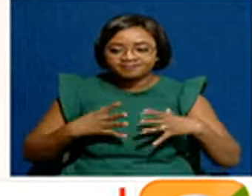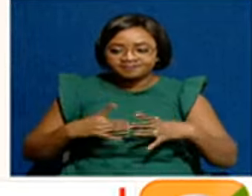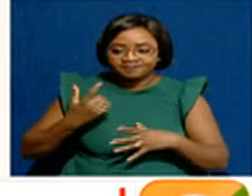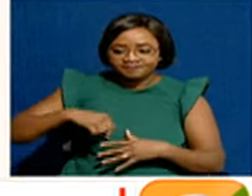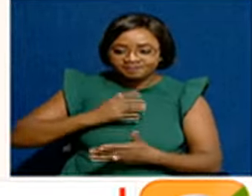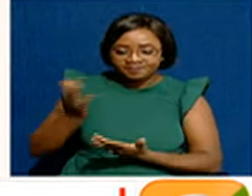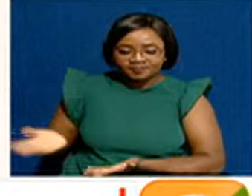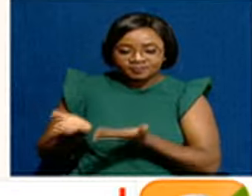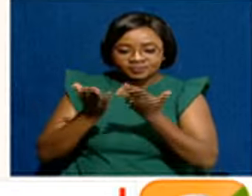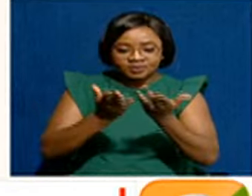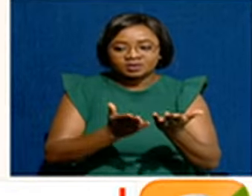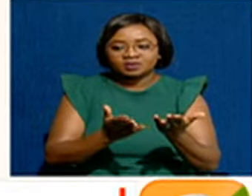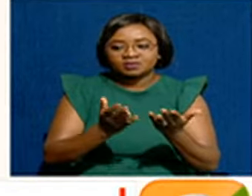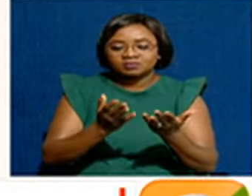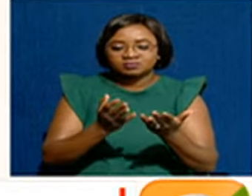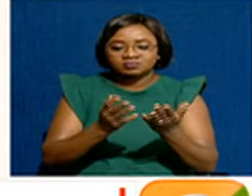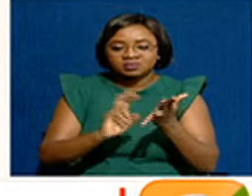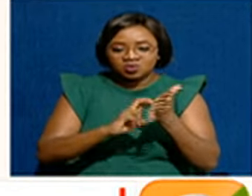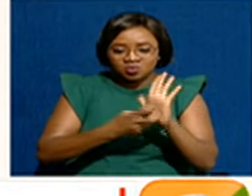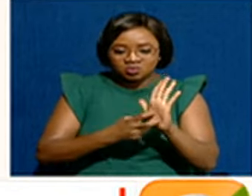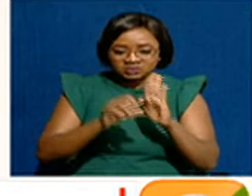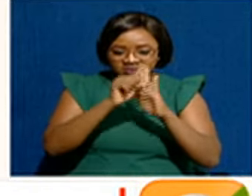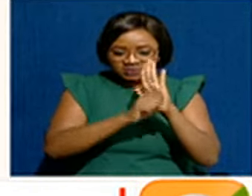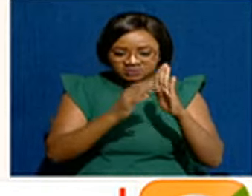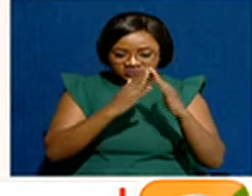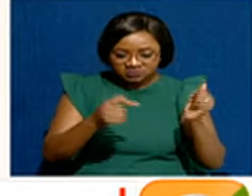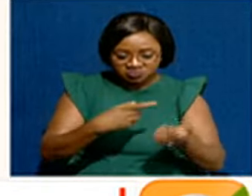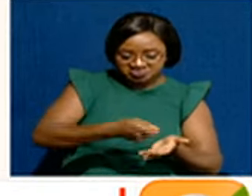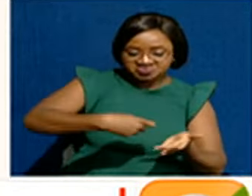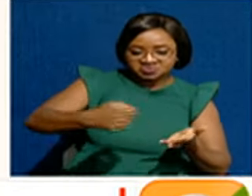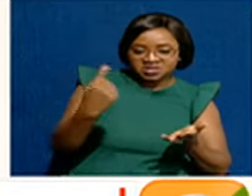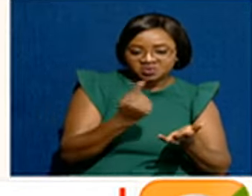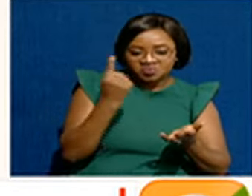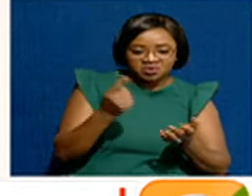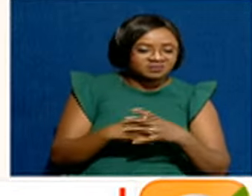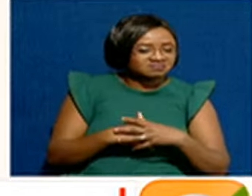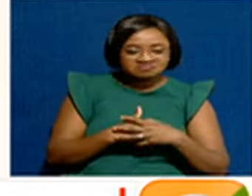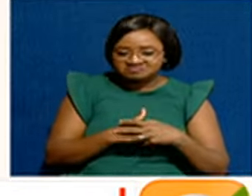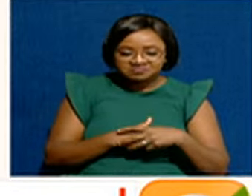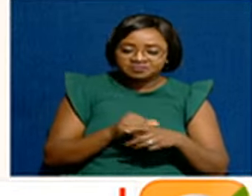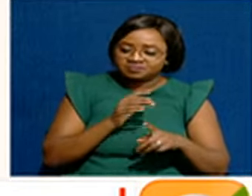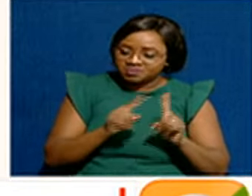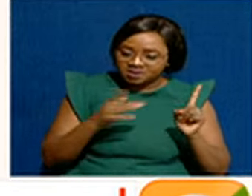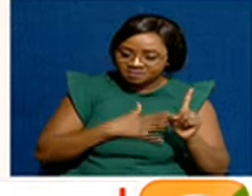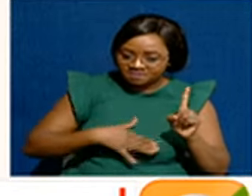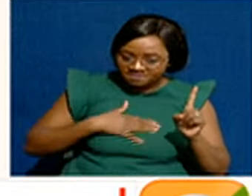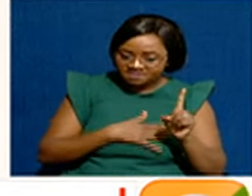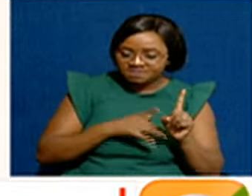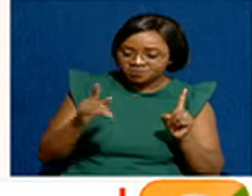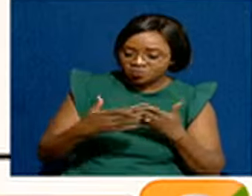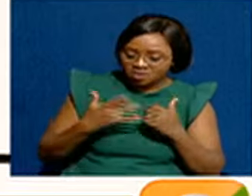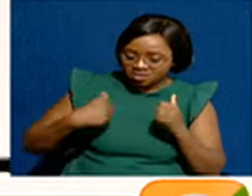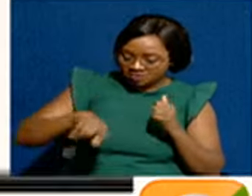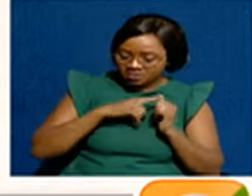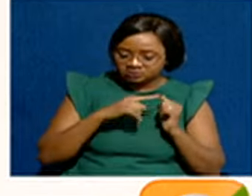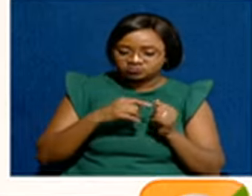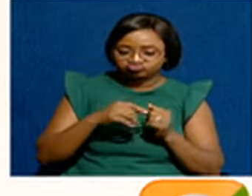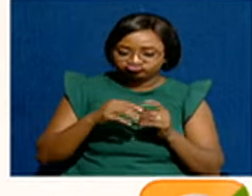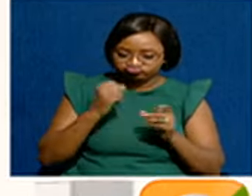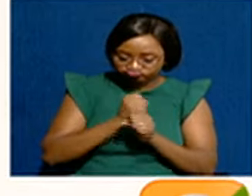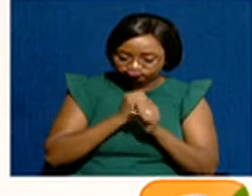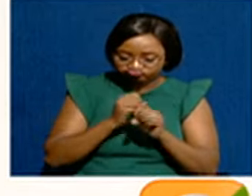contracts to State House for signing. This commitment by the President, please help us and deliver, ensure that we do quality work